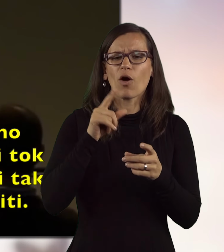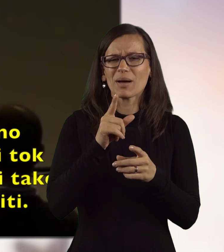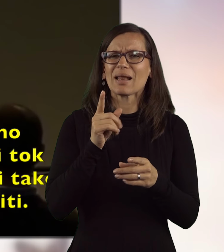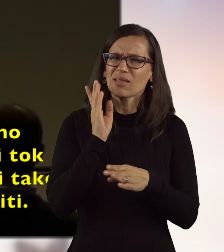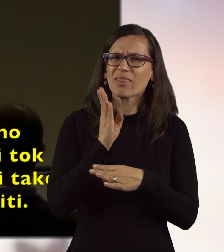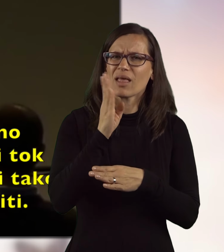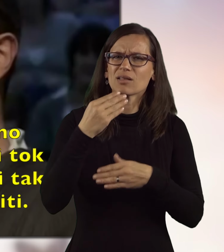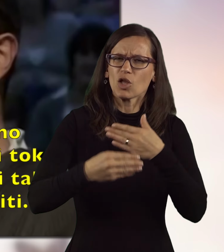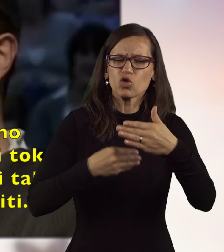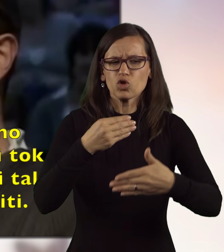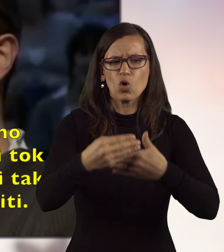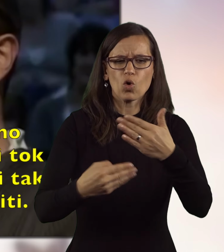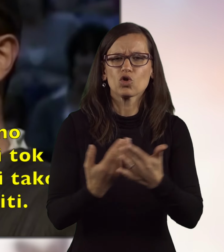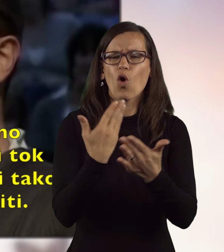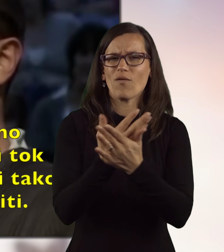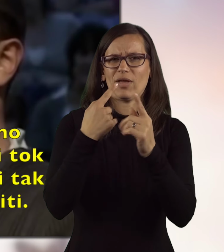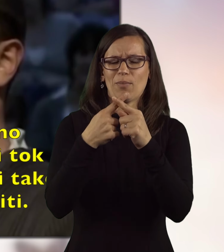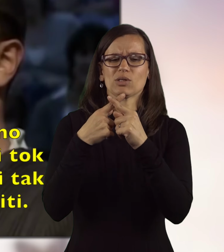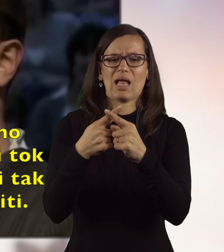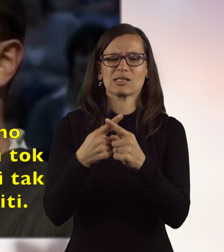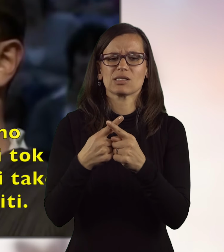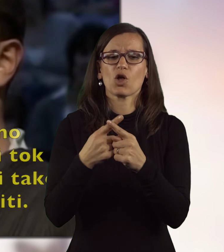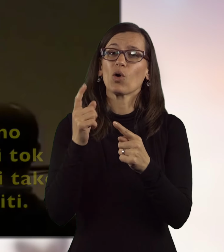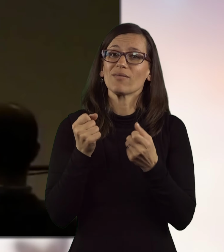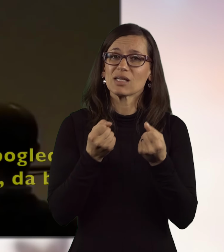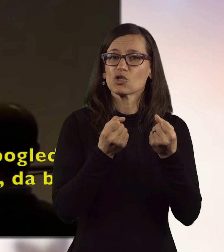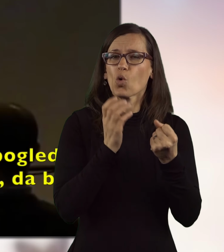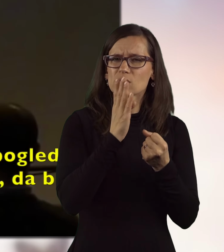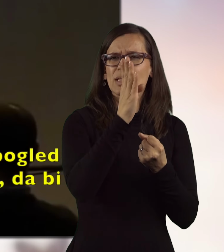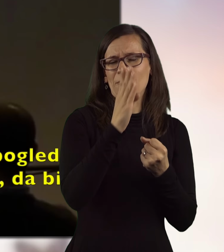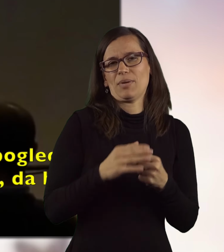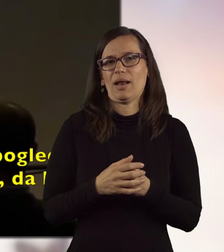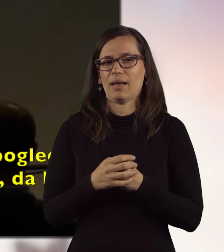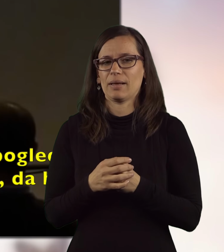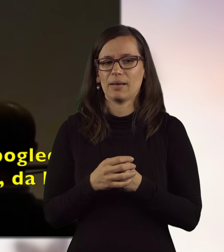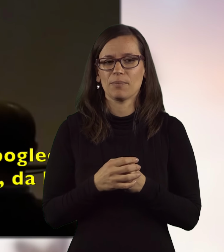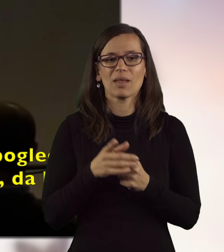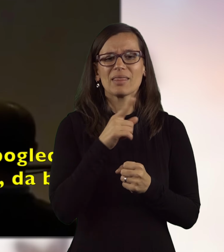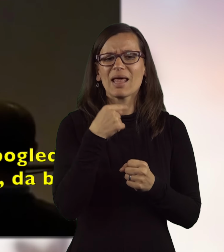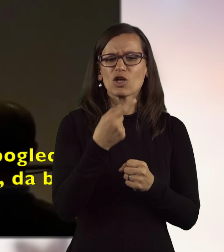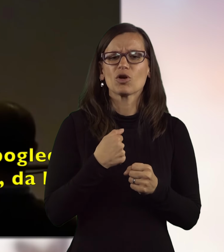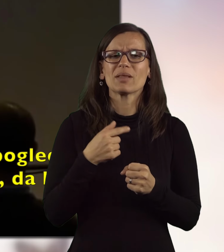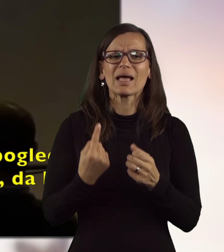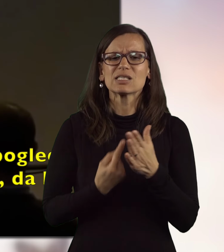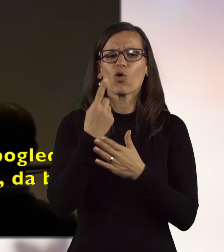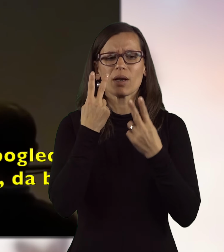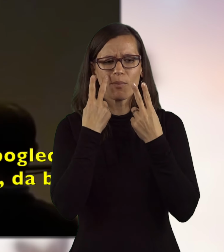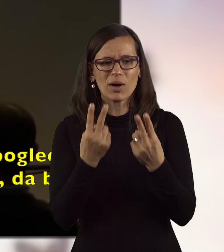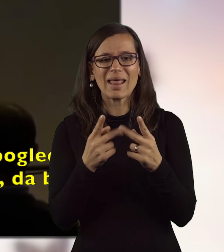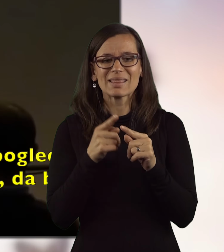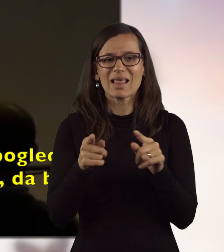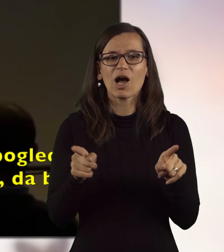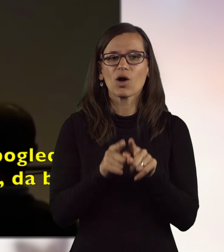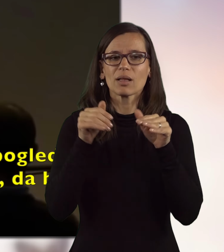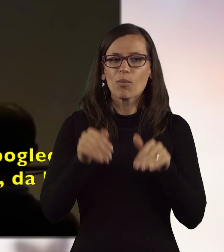stream of purposes as far as you can allow yourself to go. It's not that the source within you has this viewpoint that